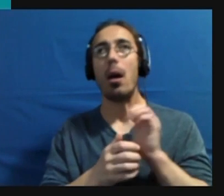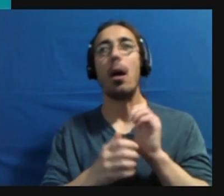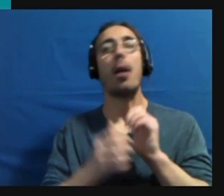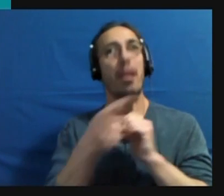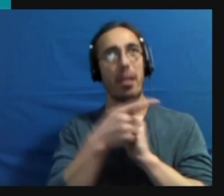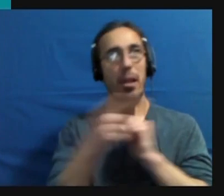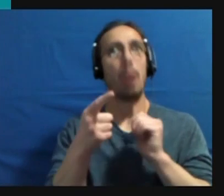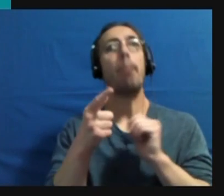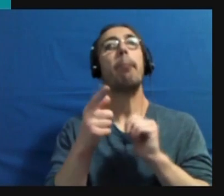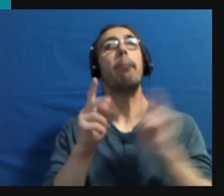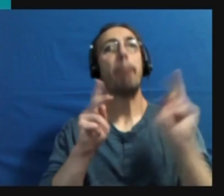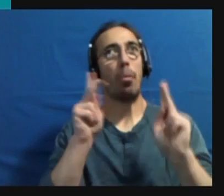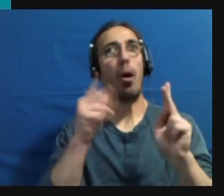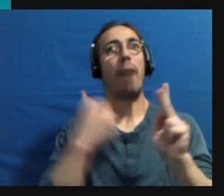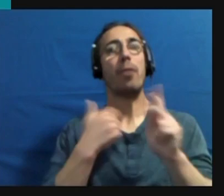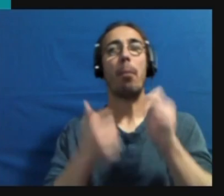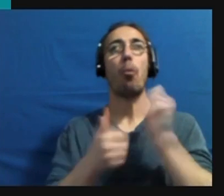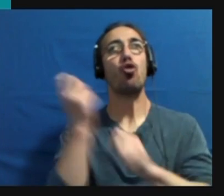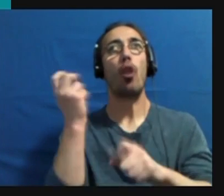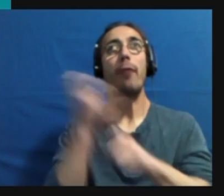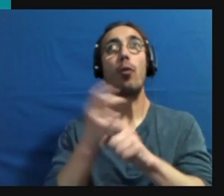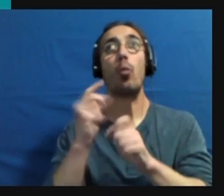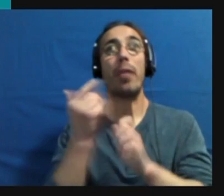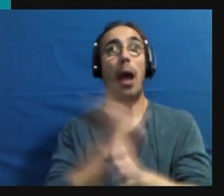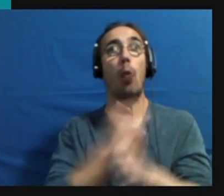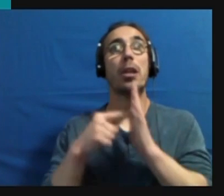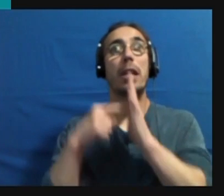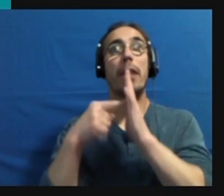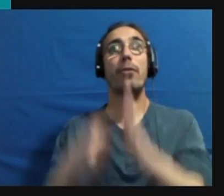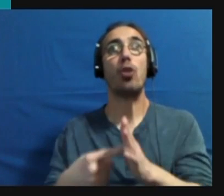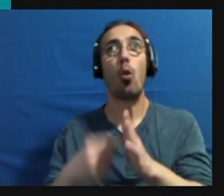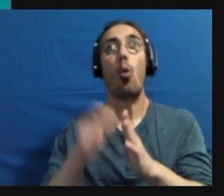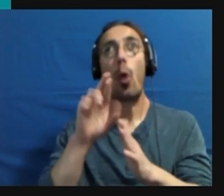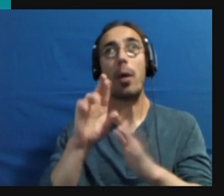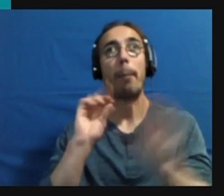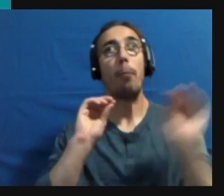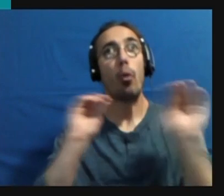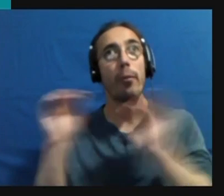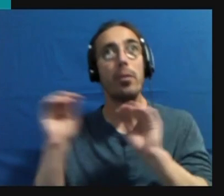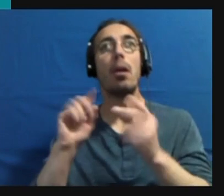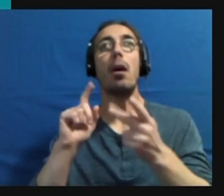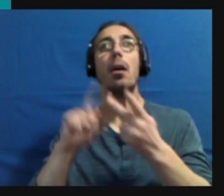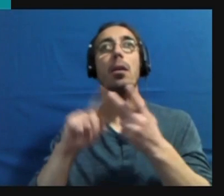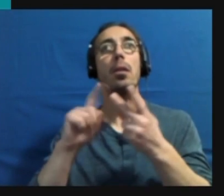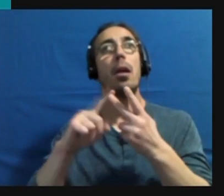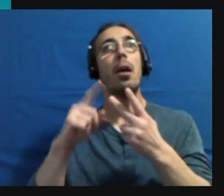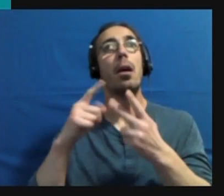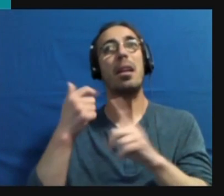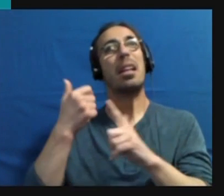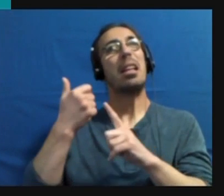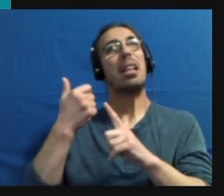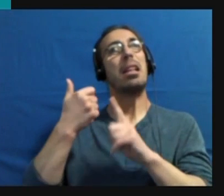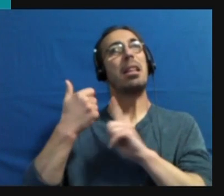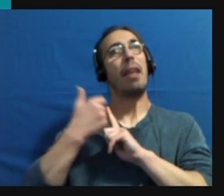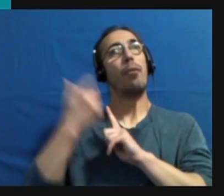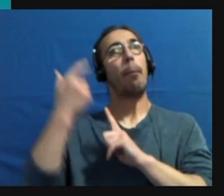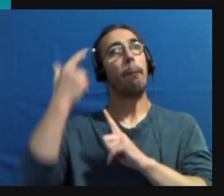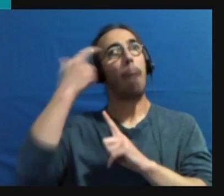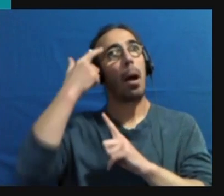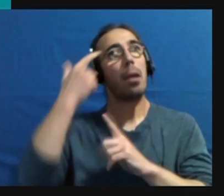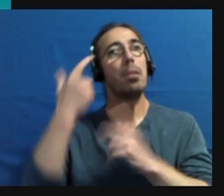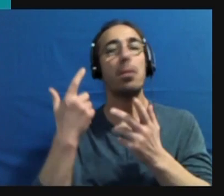with are initiation, are shift, are self-monitoring, and then